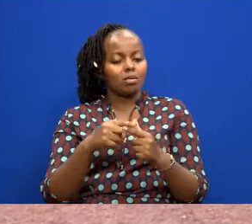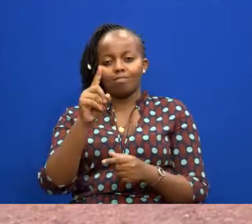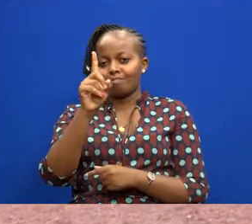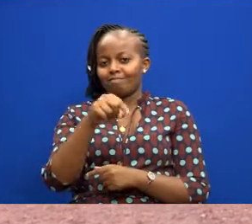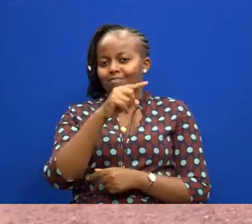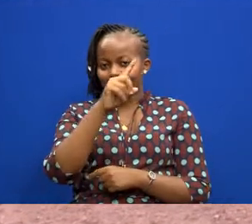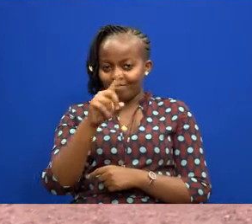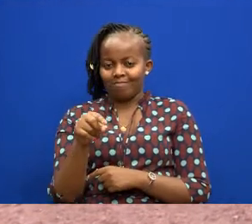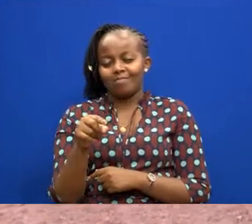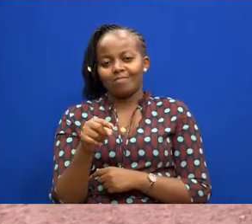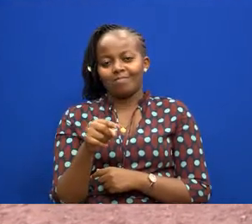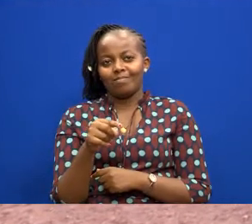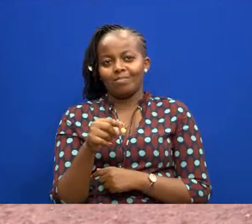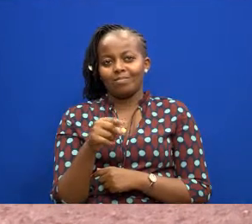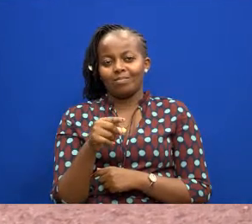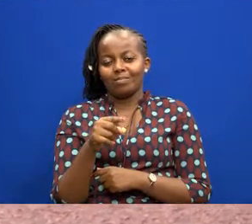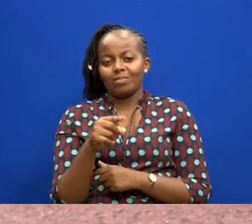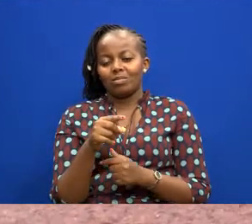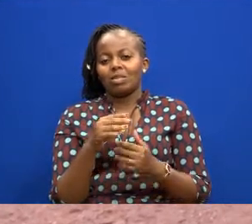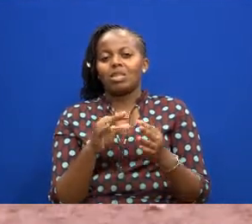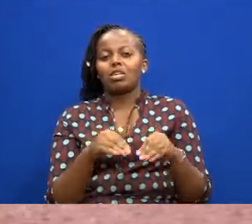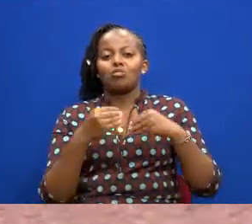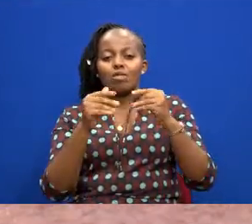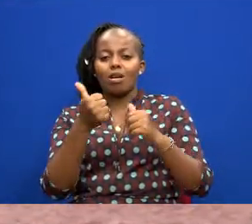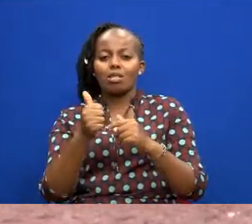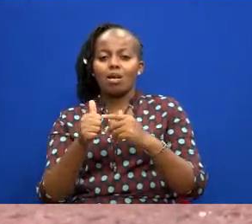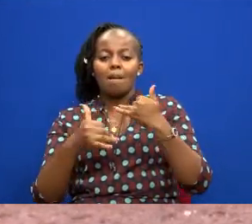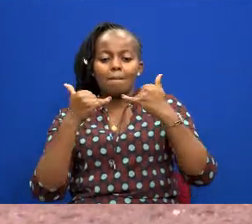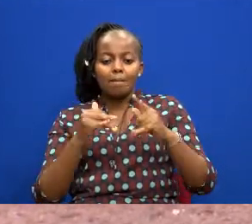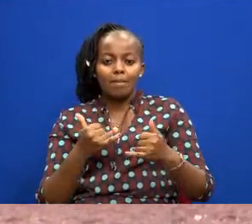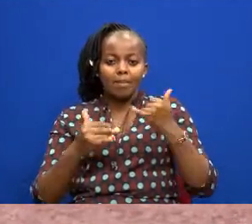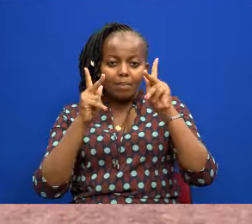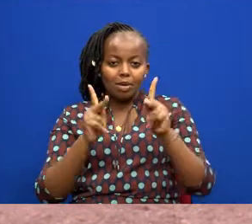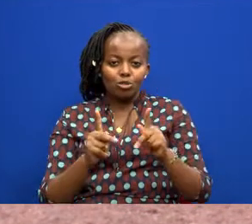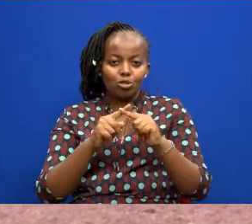chance and pass it to the next player. Is that clear? Yes.